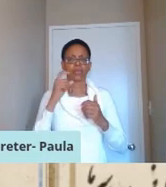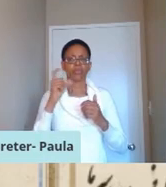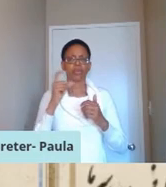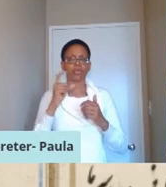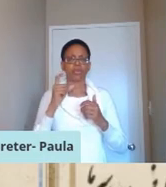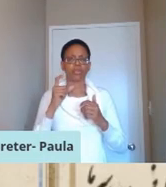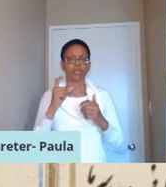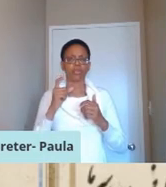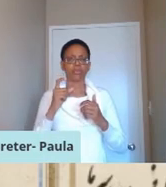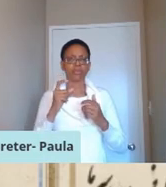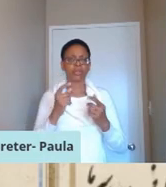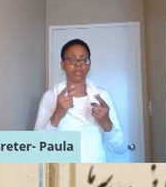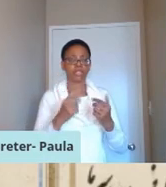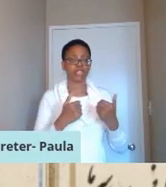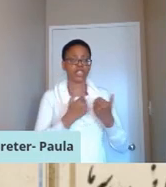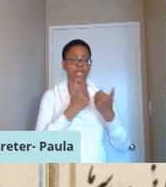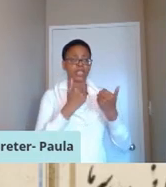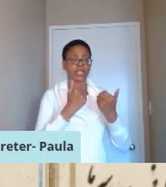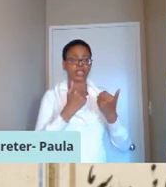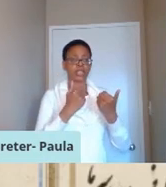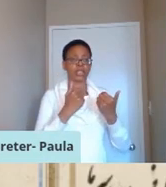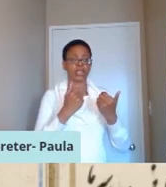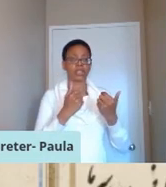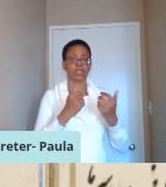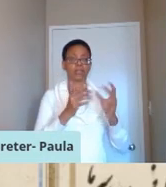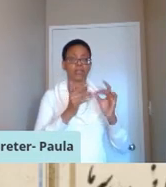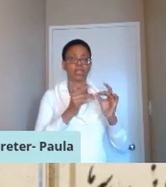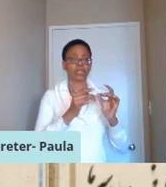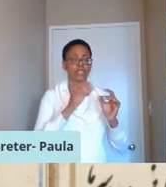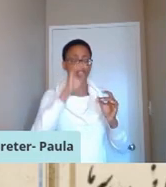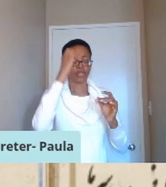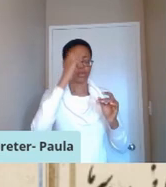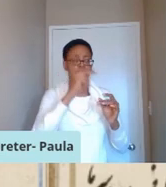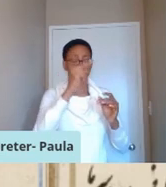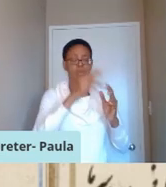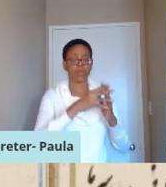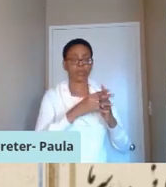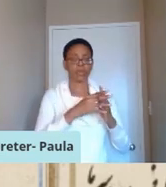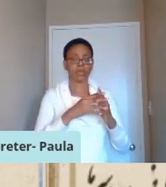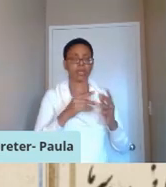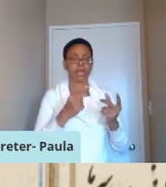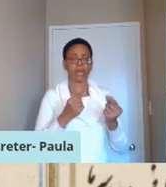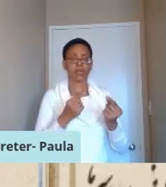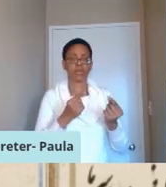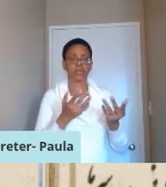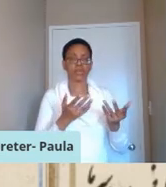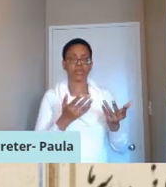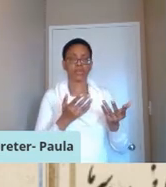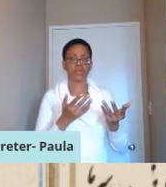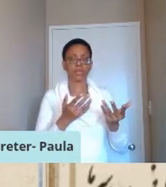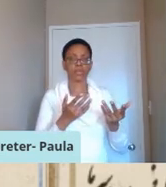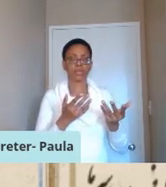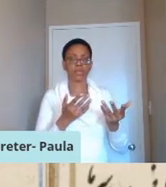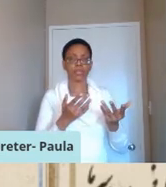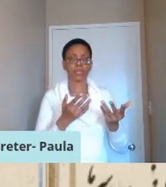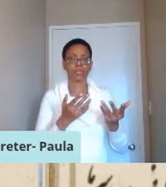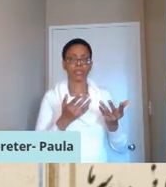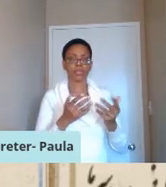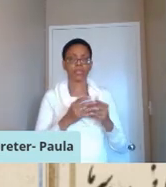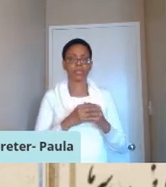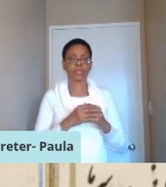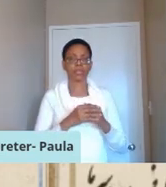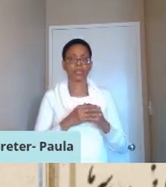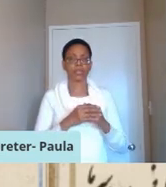responses to the challenges mentioned above in Europe and North America unfold in the fear of nihilism and